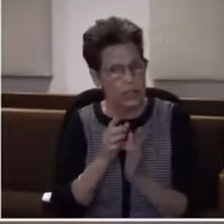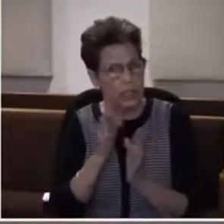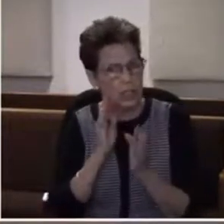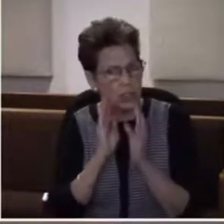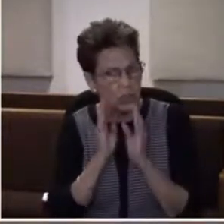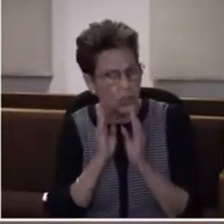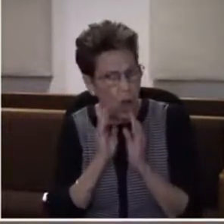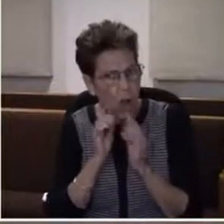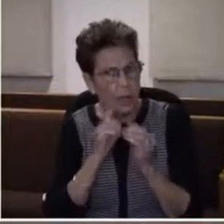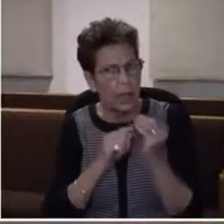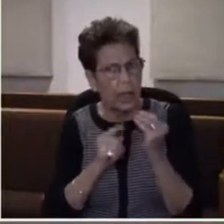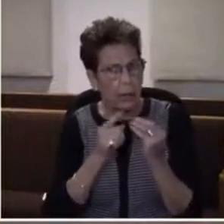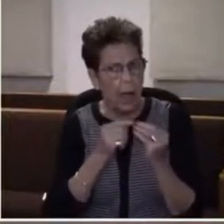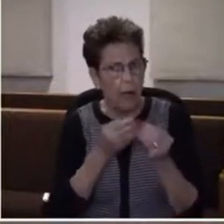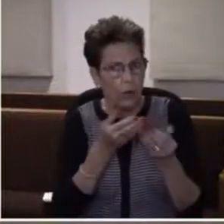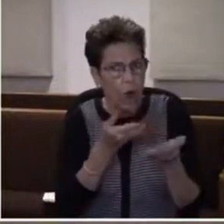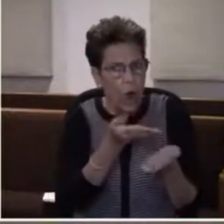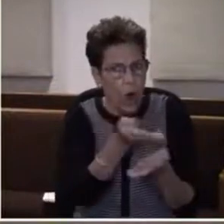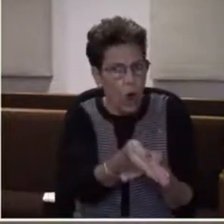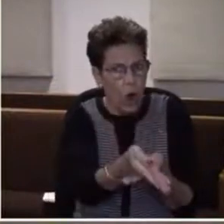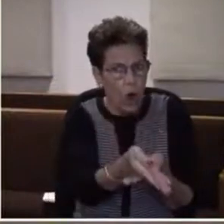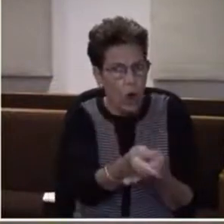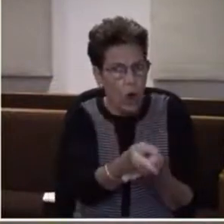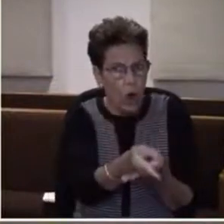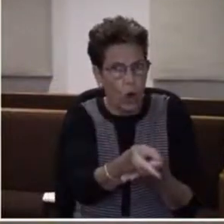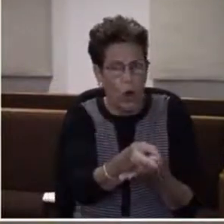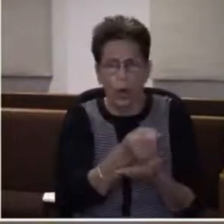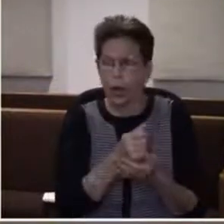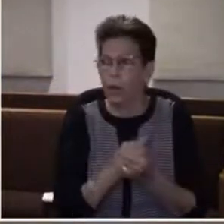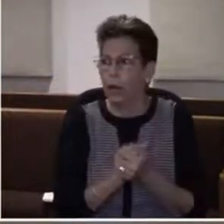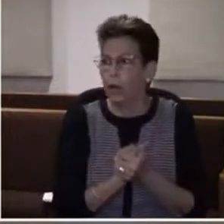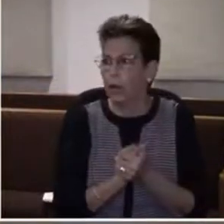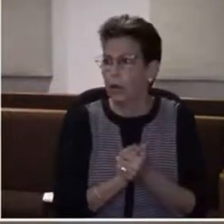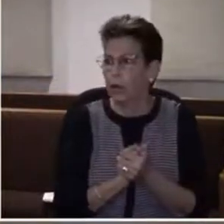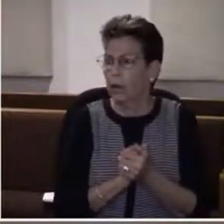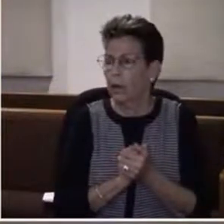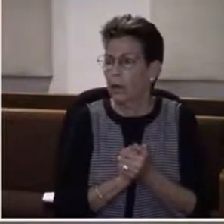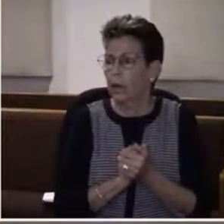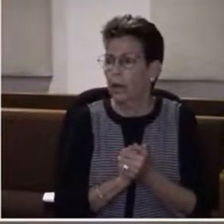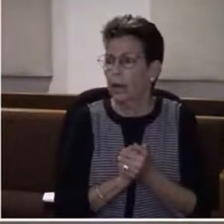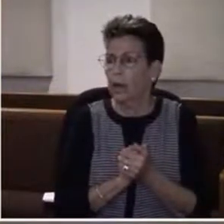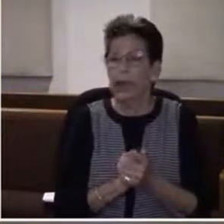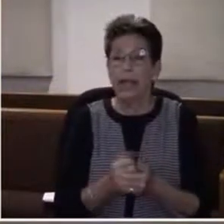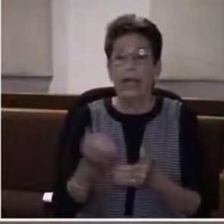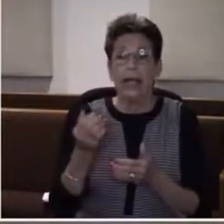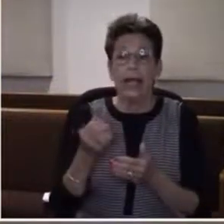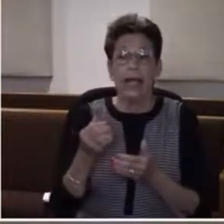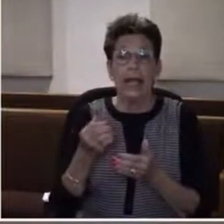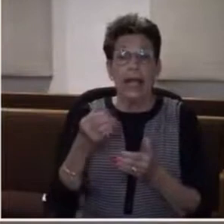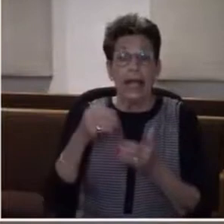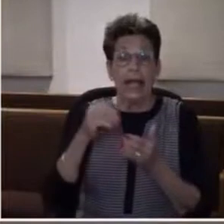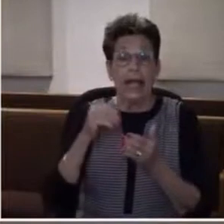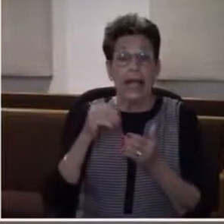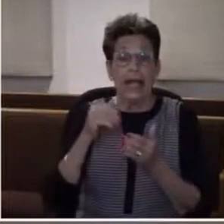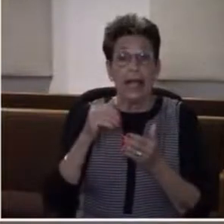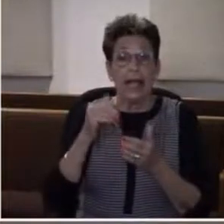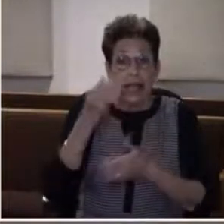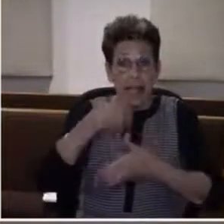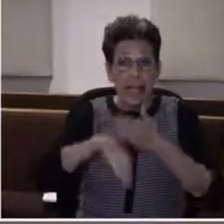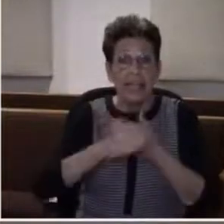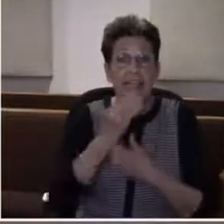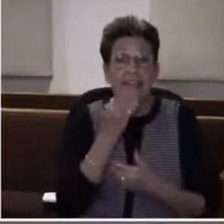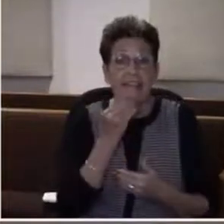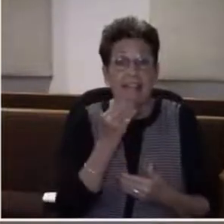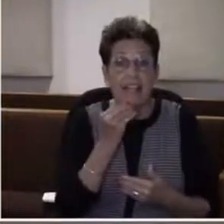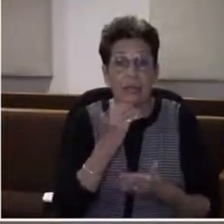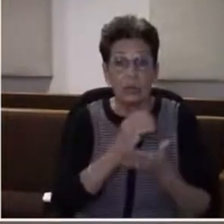way, if you would, to Hebrews chapter 11. We will not return to Luke chapter 4. In the Hall of Faith, which is a place we started to